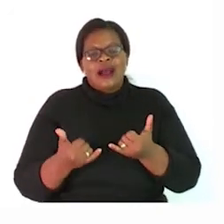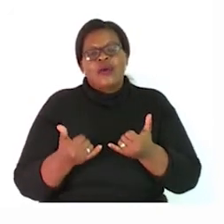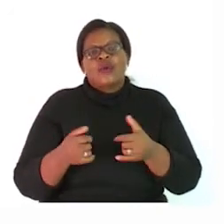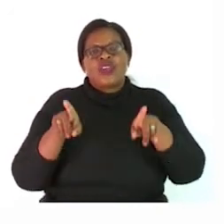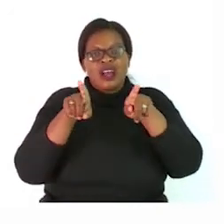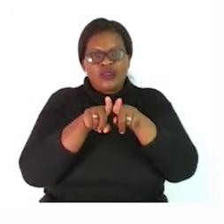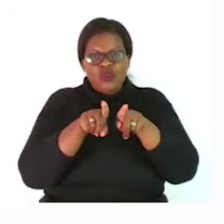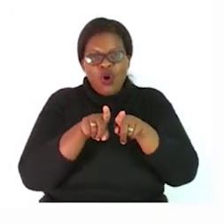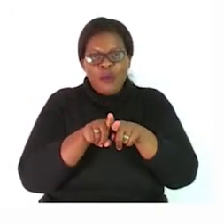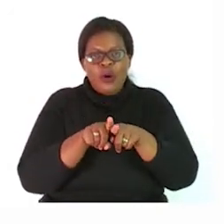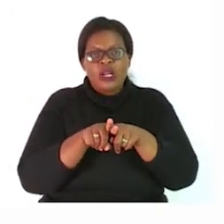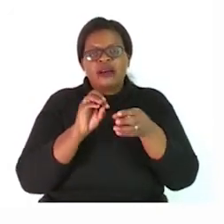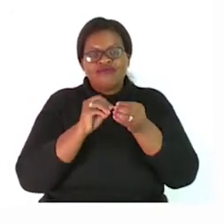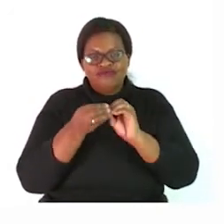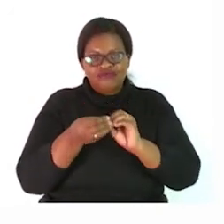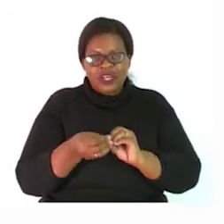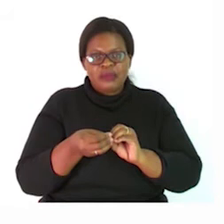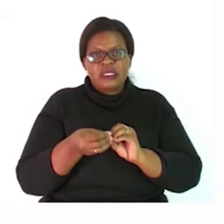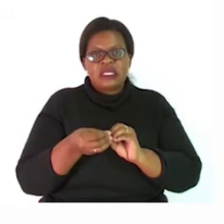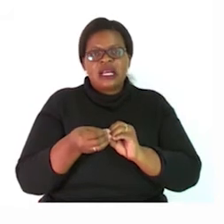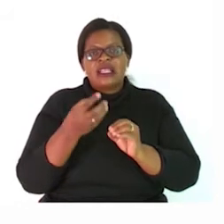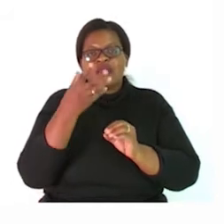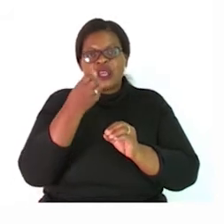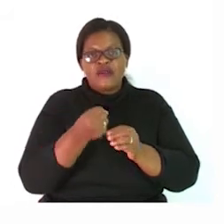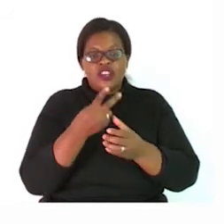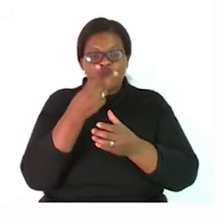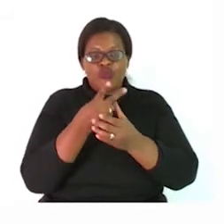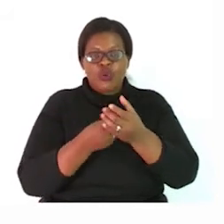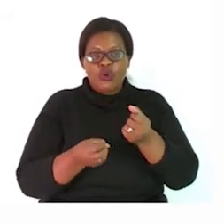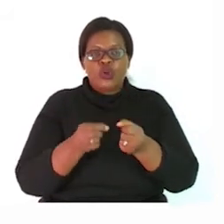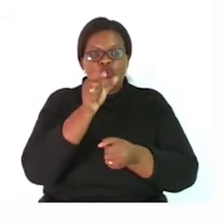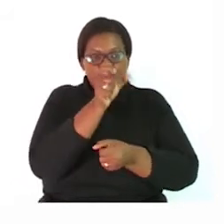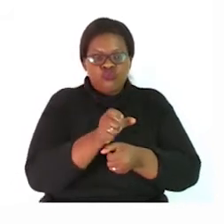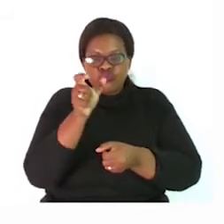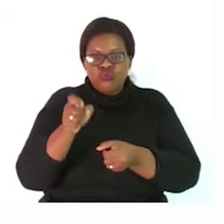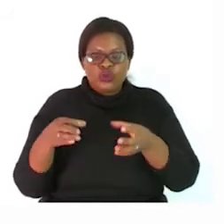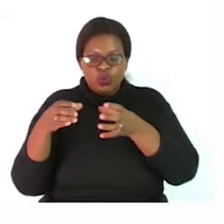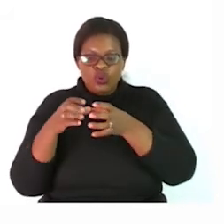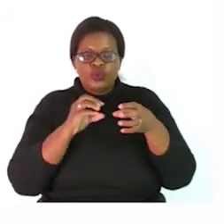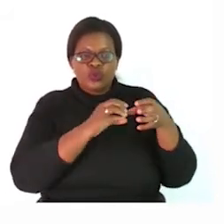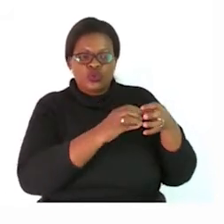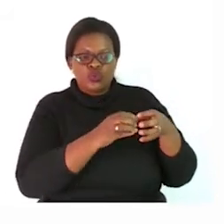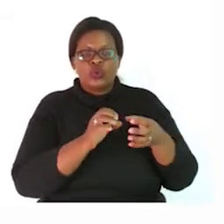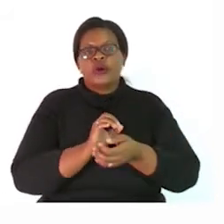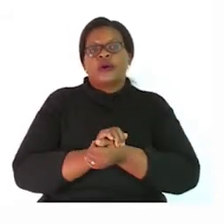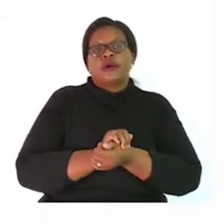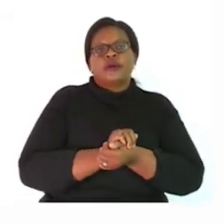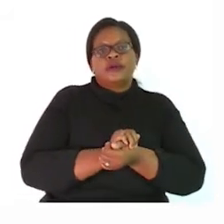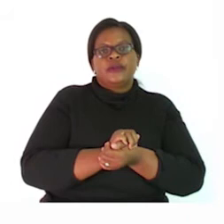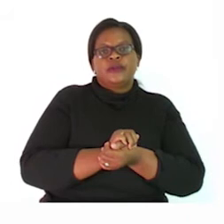the numbers that we can find in both those numbers, if we have to determine